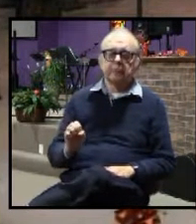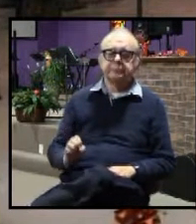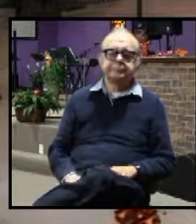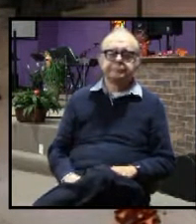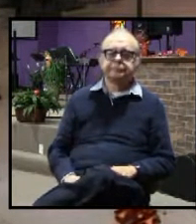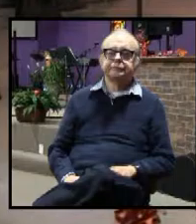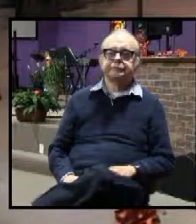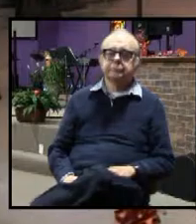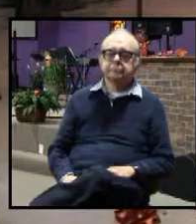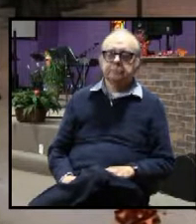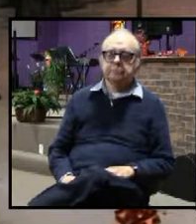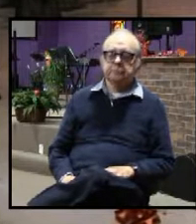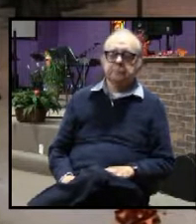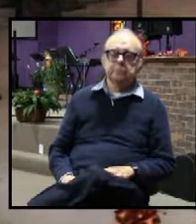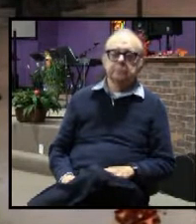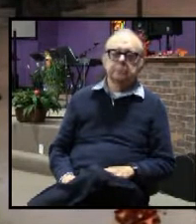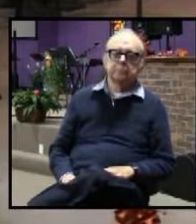And so